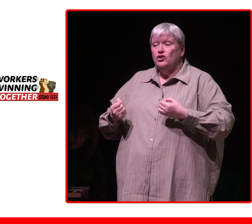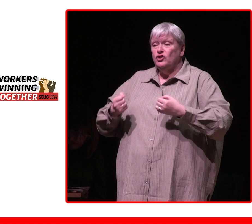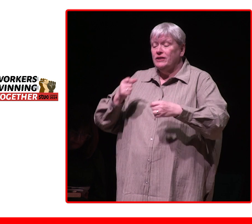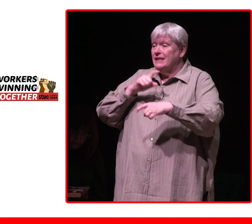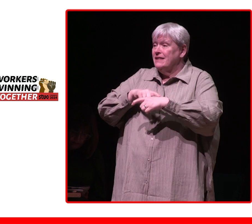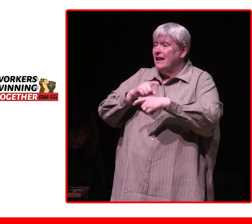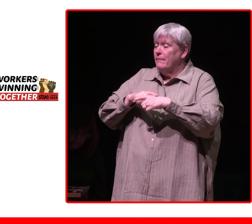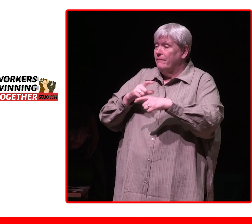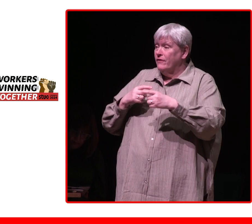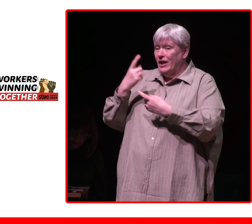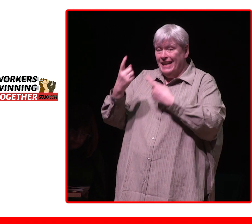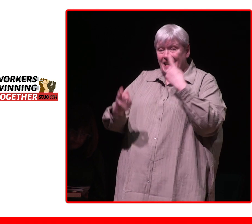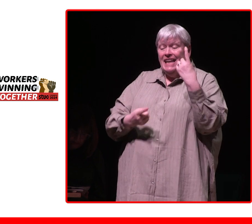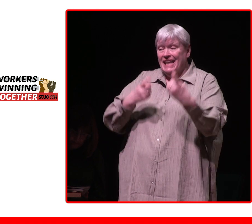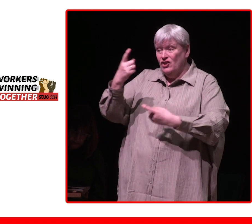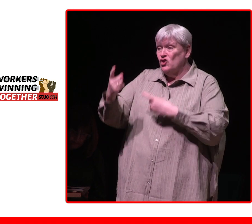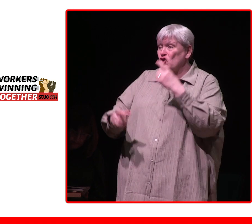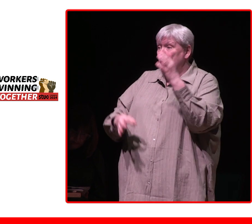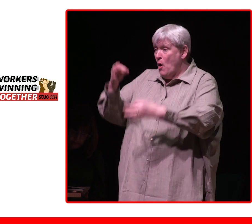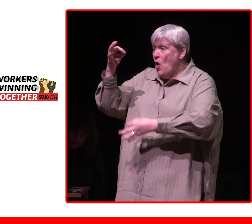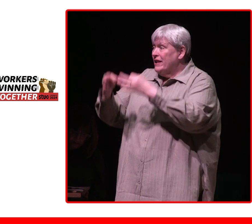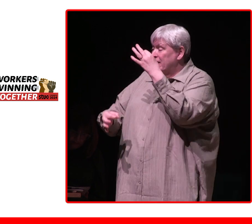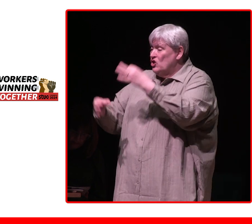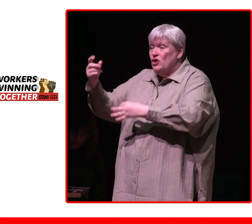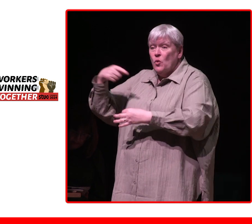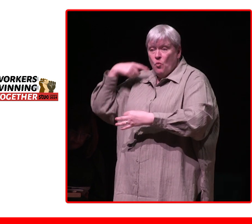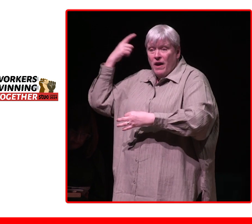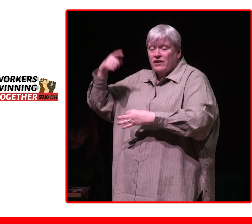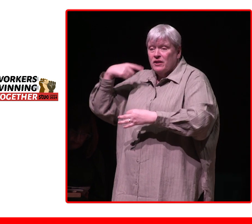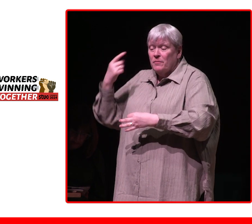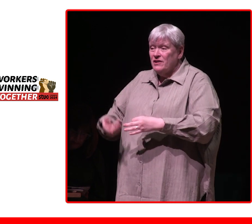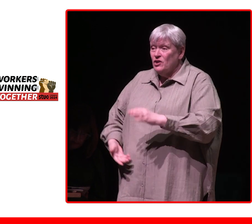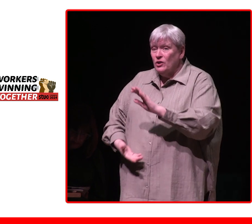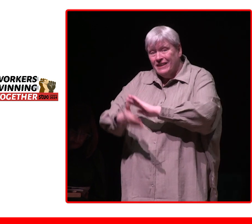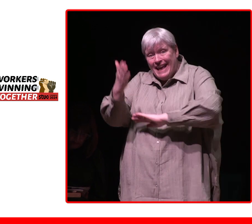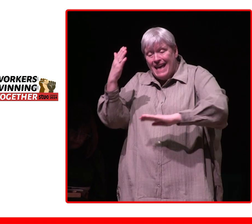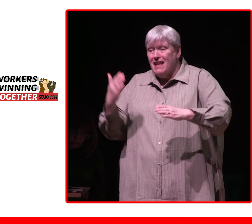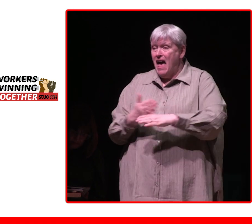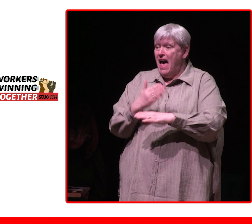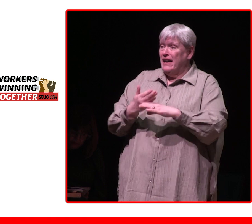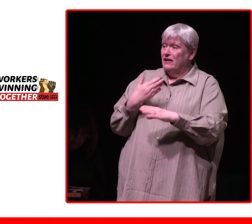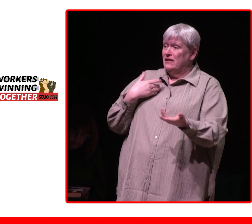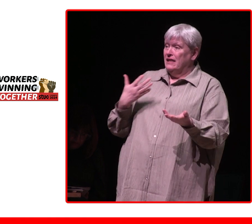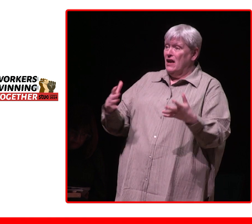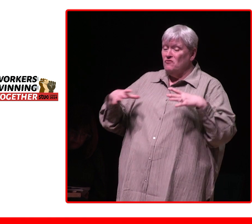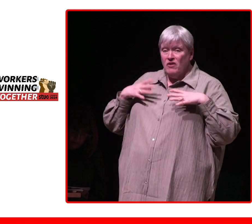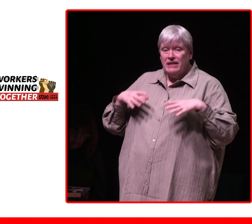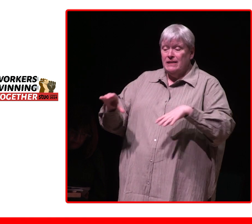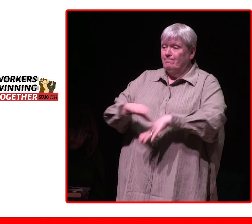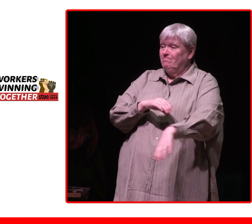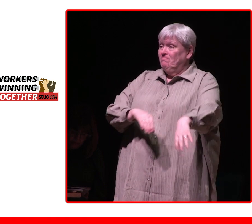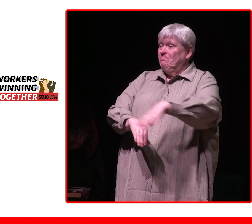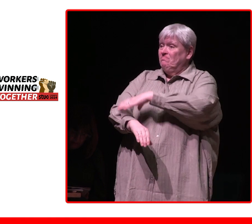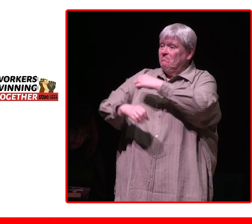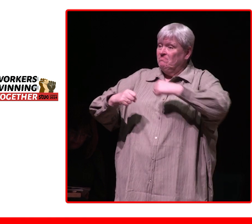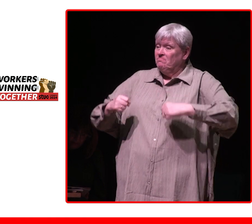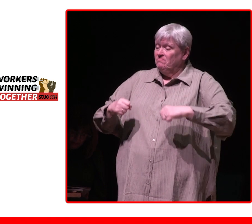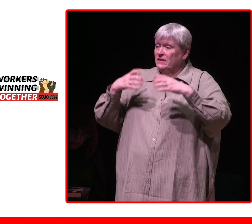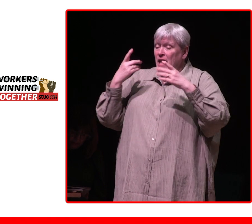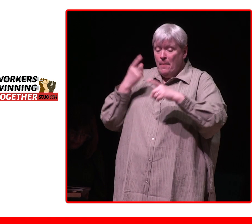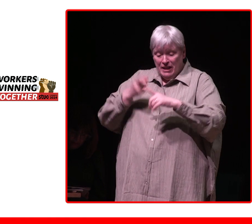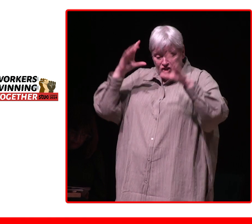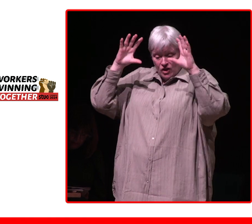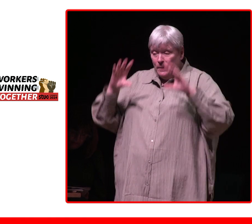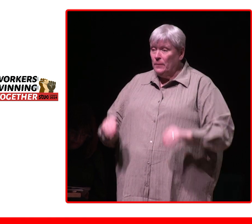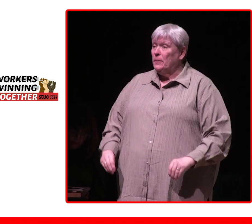for every single politician in Westminster to get their act together, call for an immediate ceasefire and